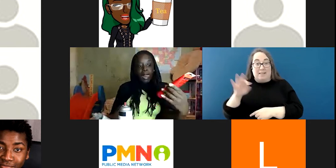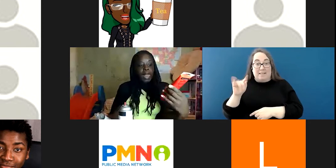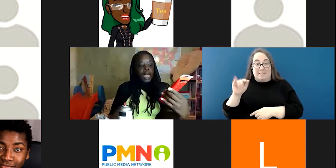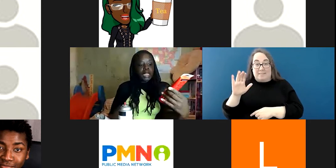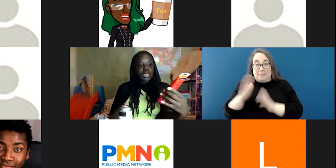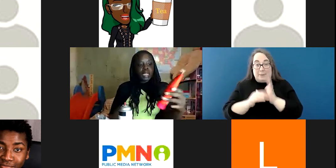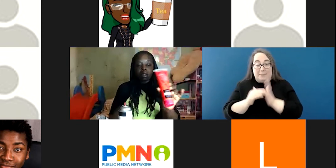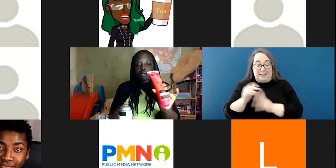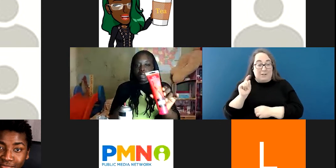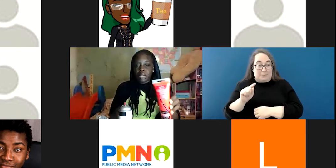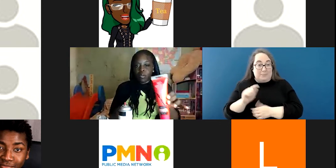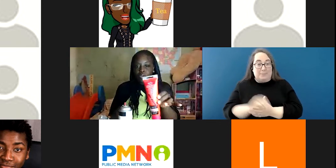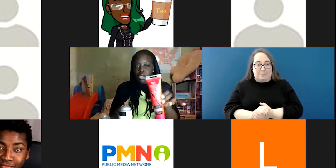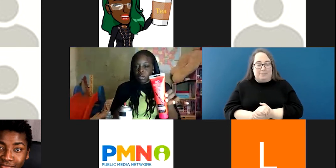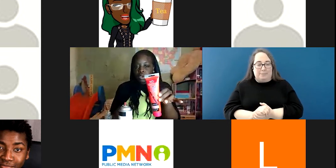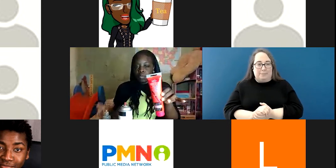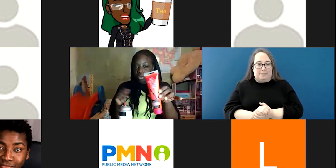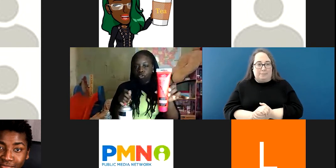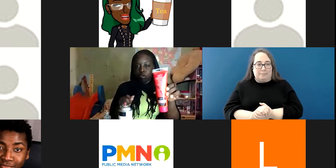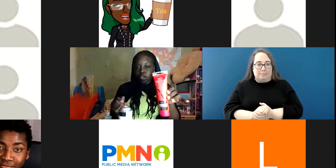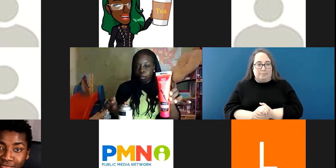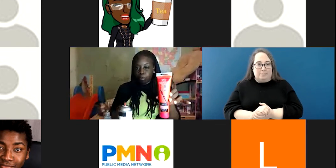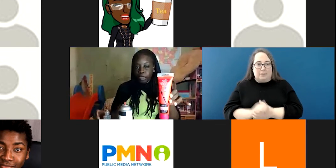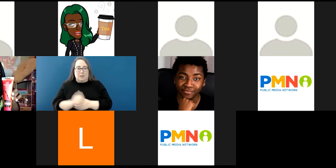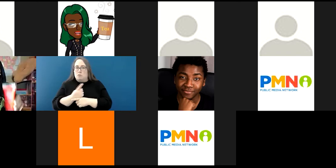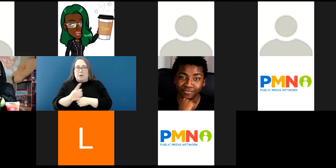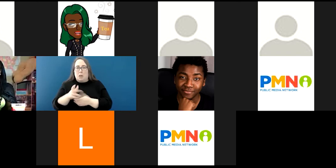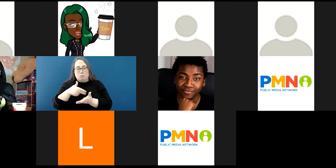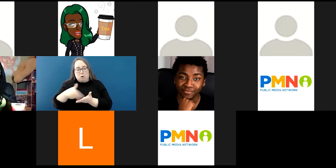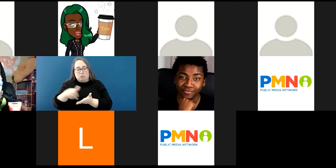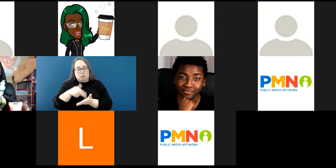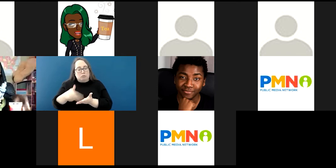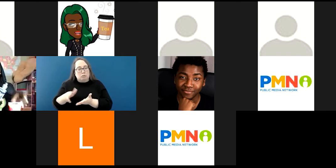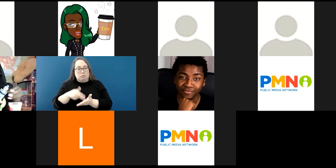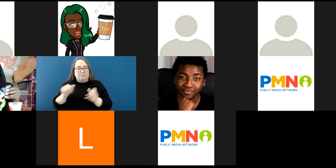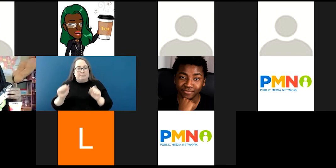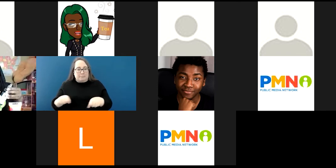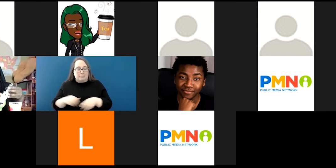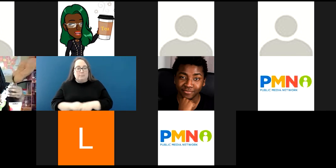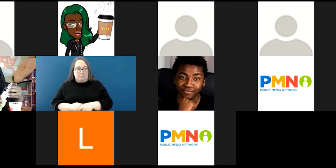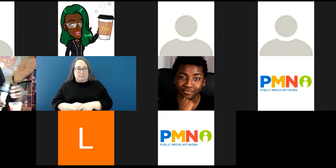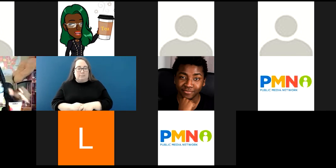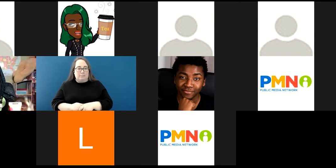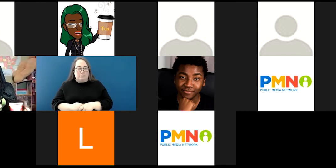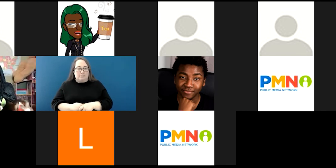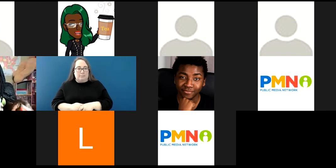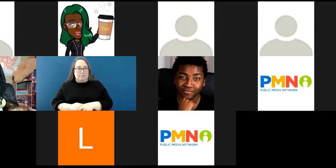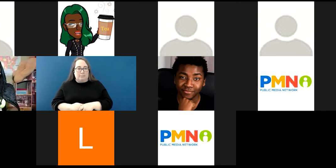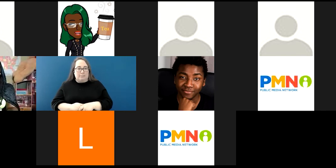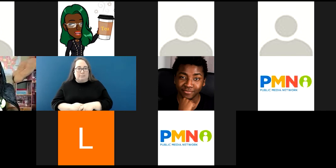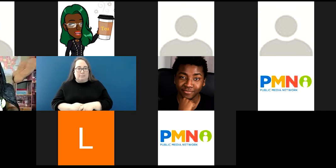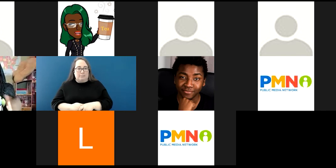here. And this is like regular brush-on fabric paint here. You can also use, for